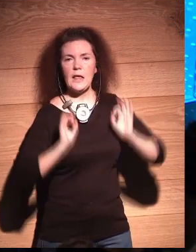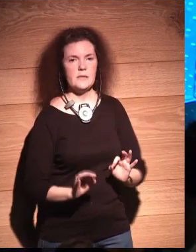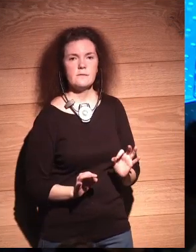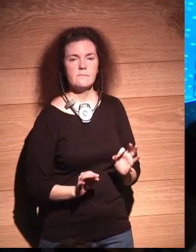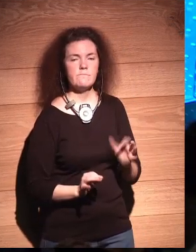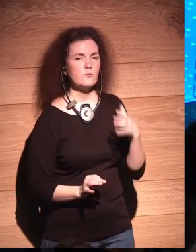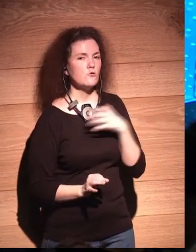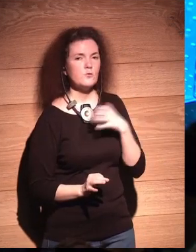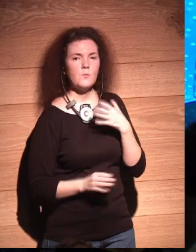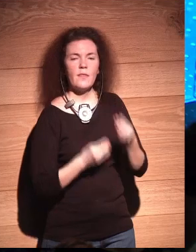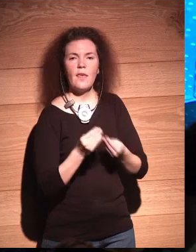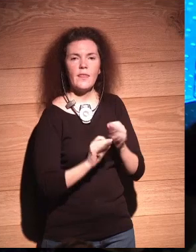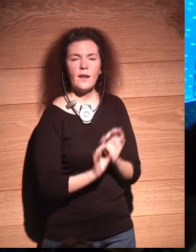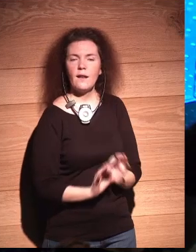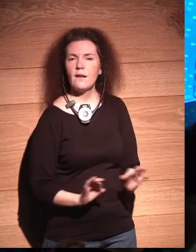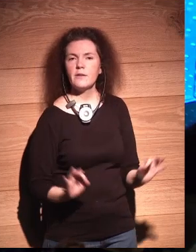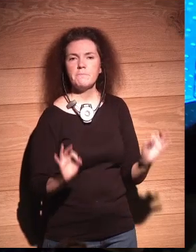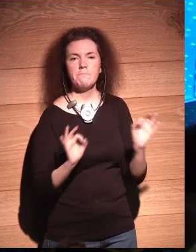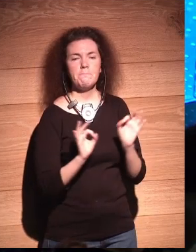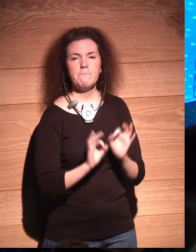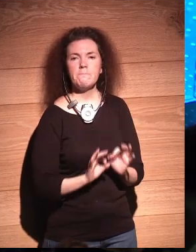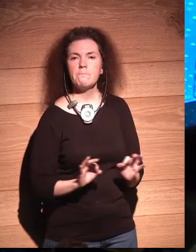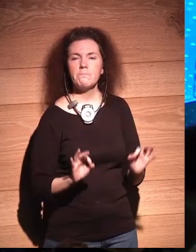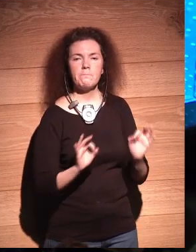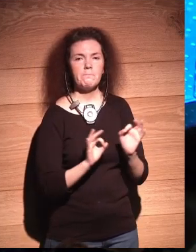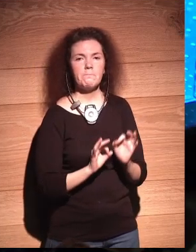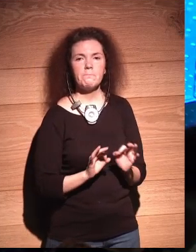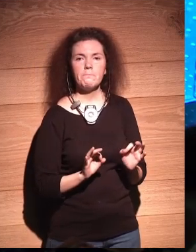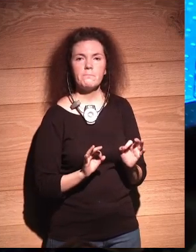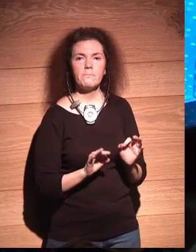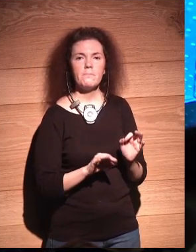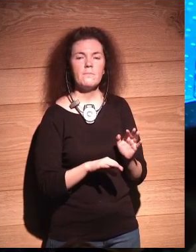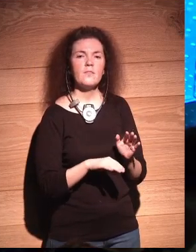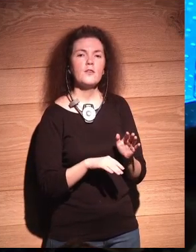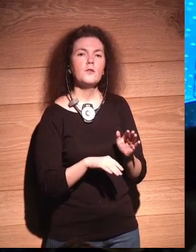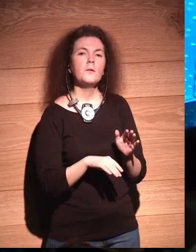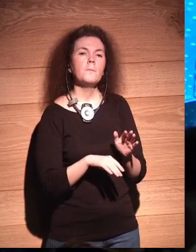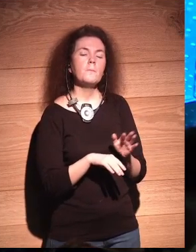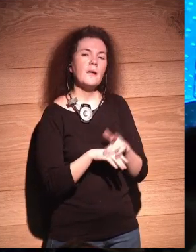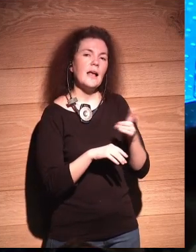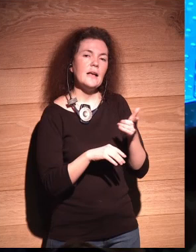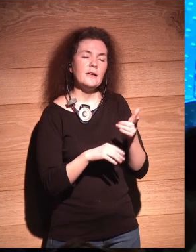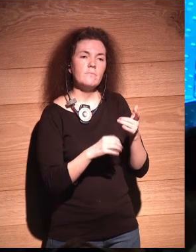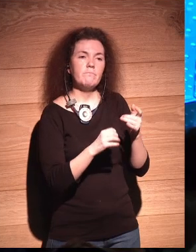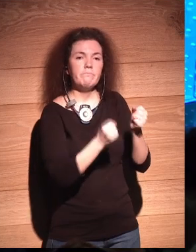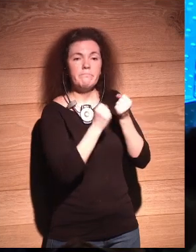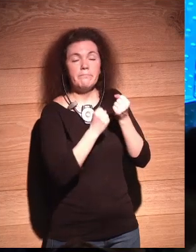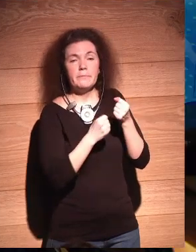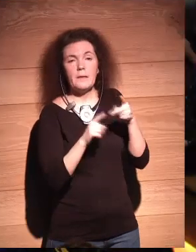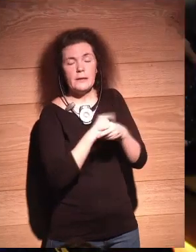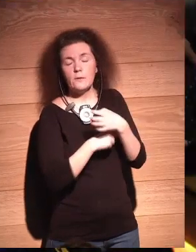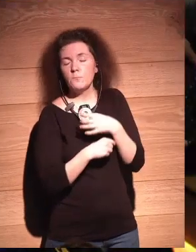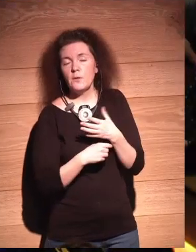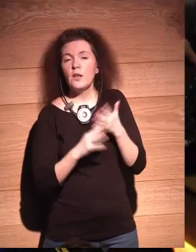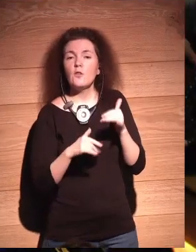somehow. No, you will not do it. So the curator of this, of the Armory said, "Okay, so what's plan B?"